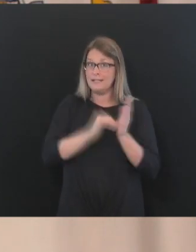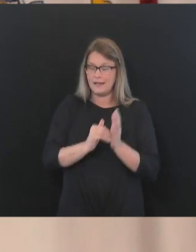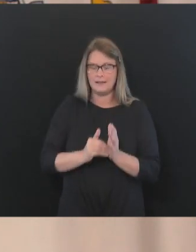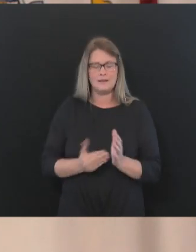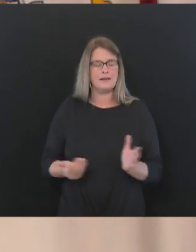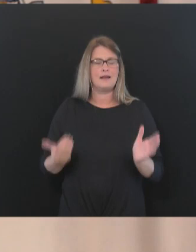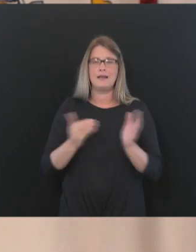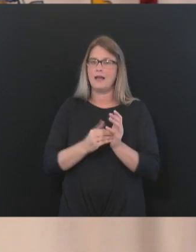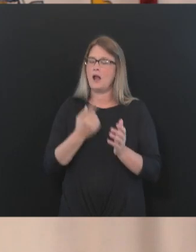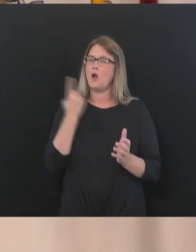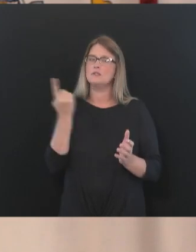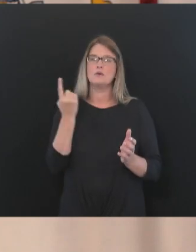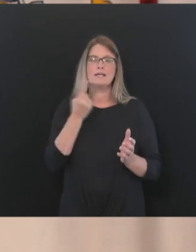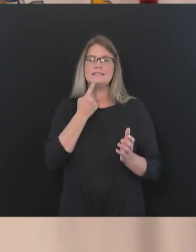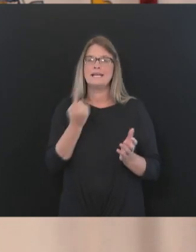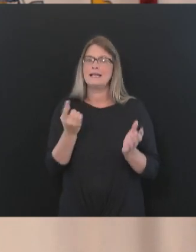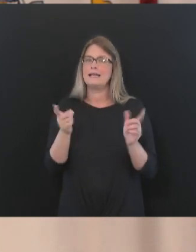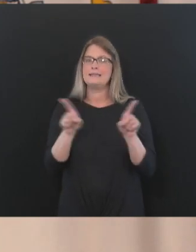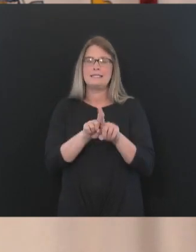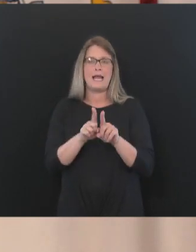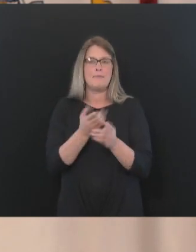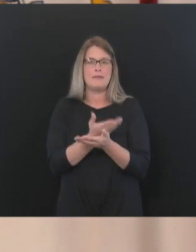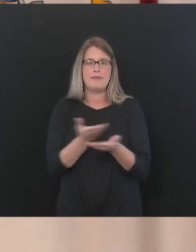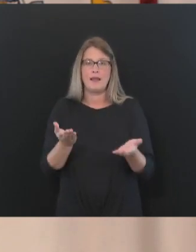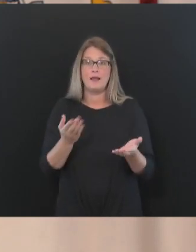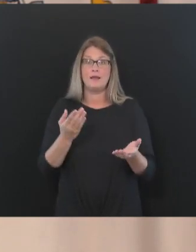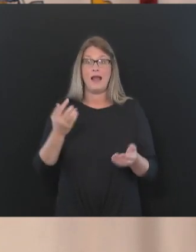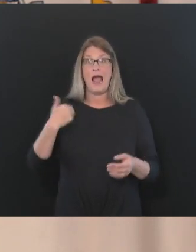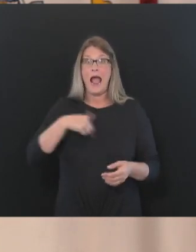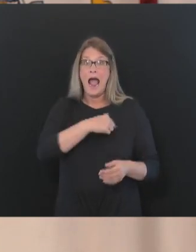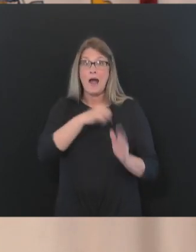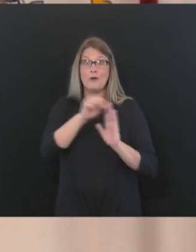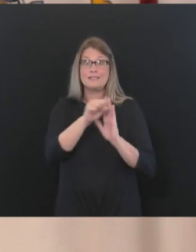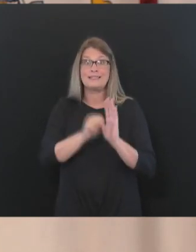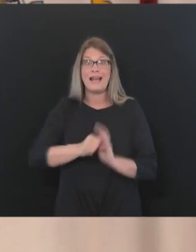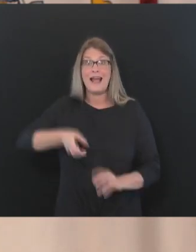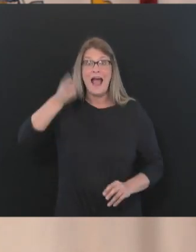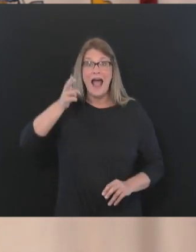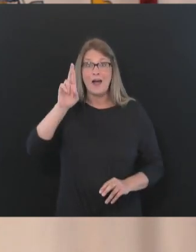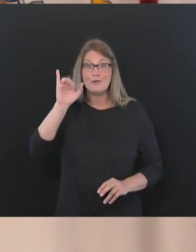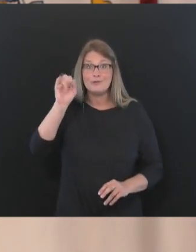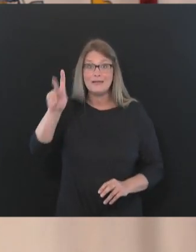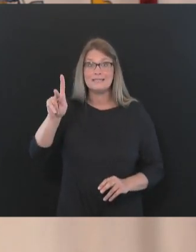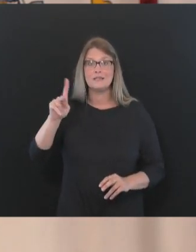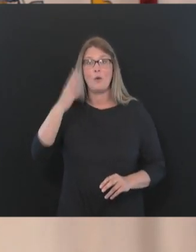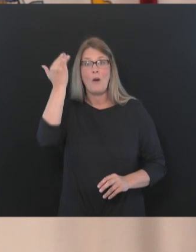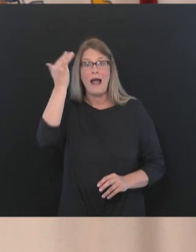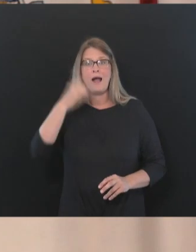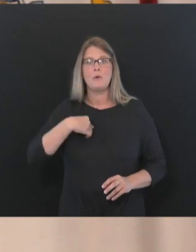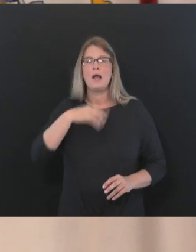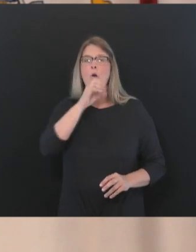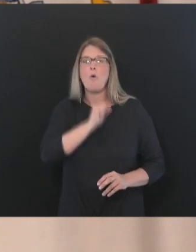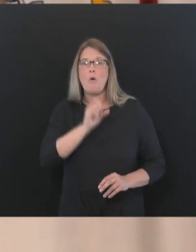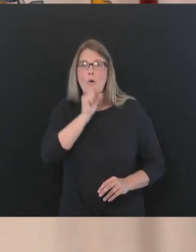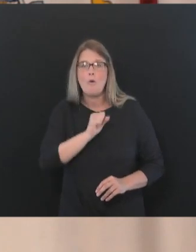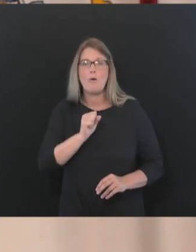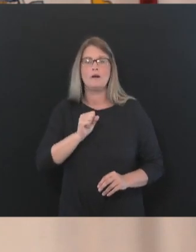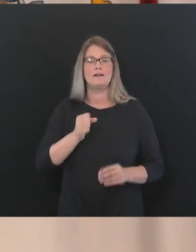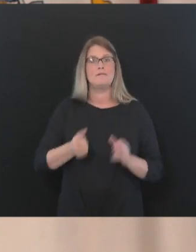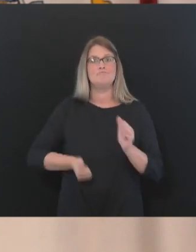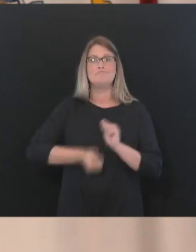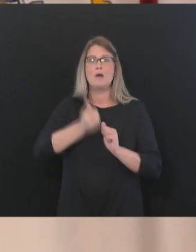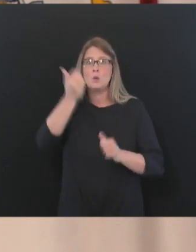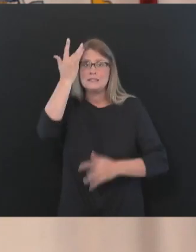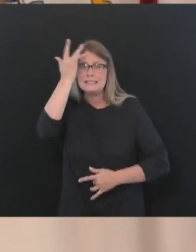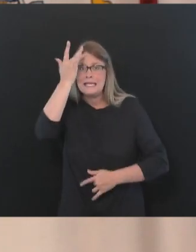say the same thing. We're the most elderly state. We're the most chronic illness state. We're the highest risk